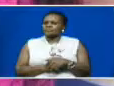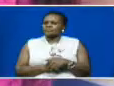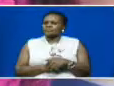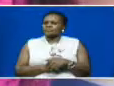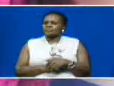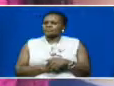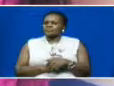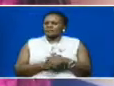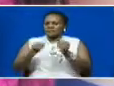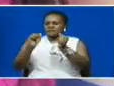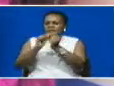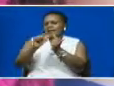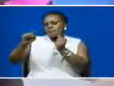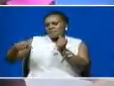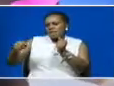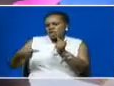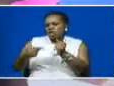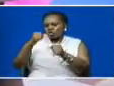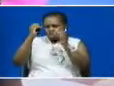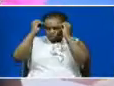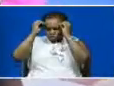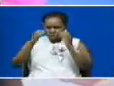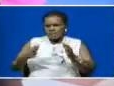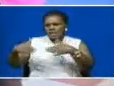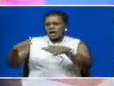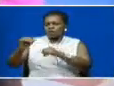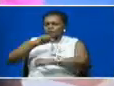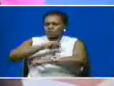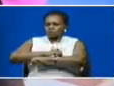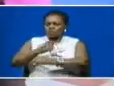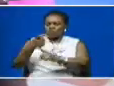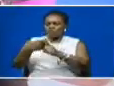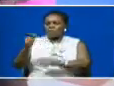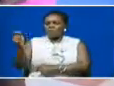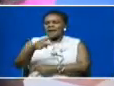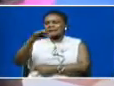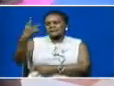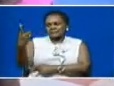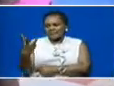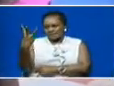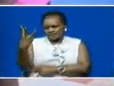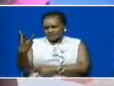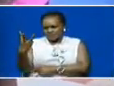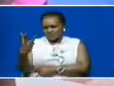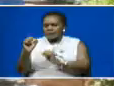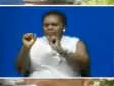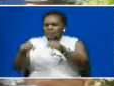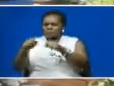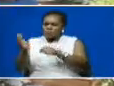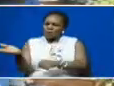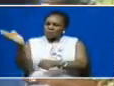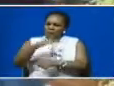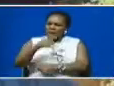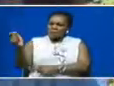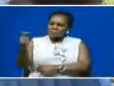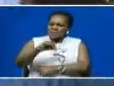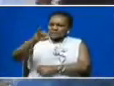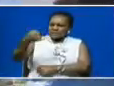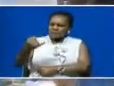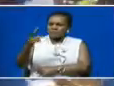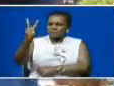About 10 million learners who have been out of school since March due to COVID-19 are set to resume learning on January